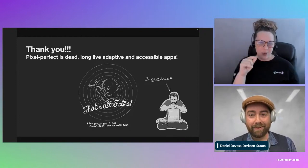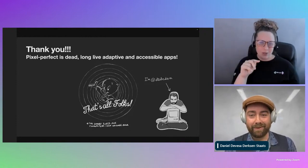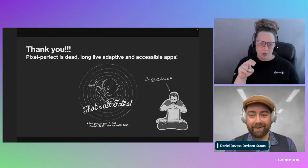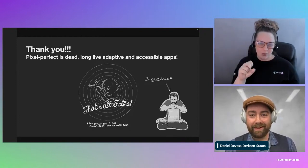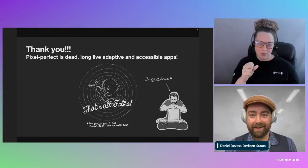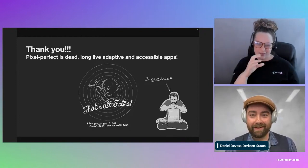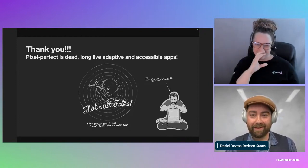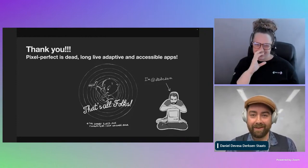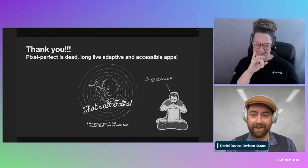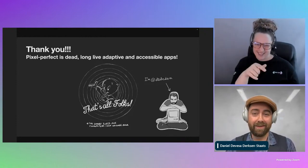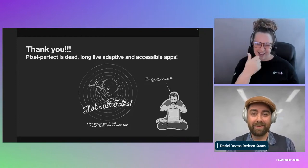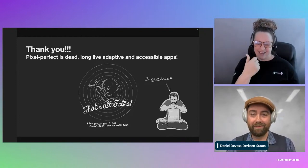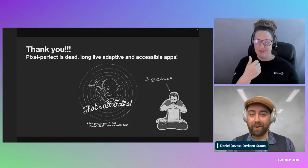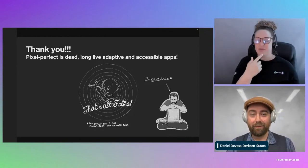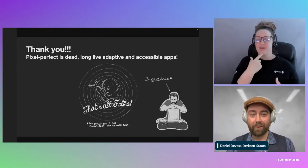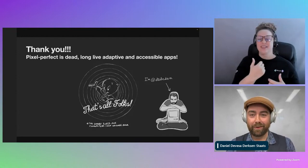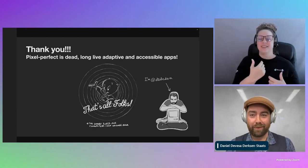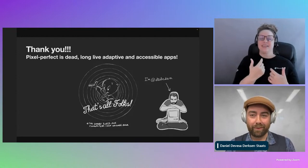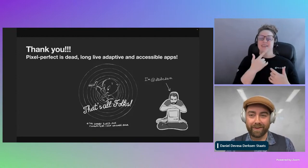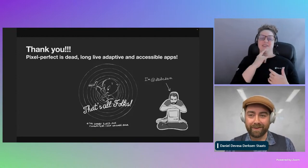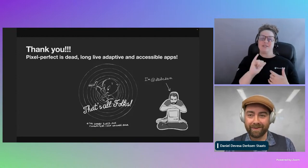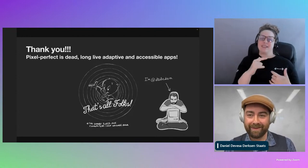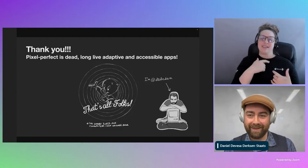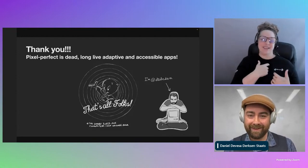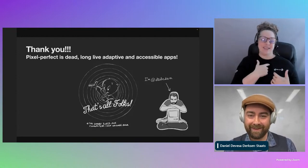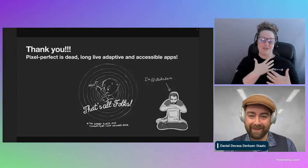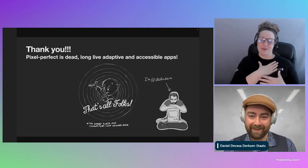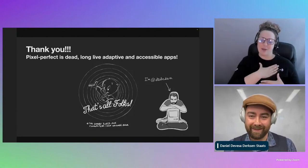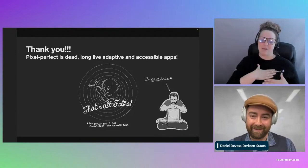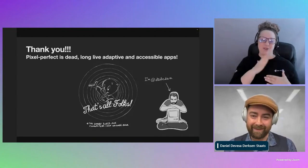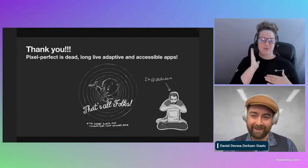was a pleasure, and then looking forward to your questions.